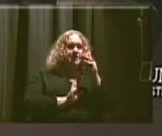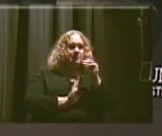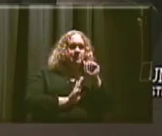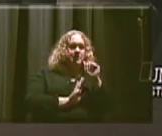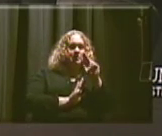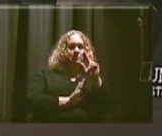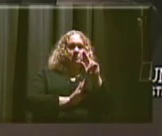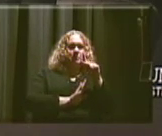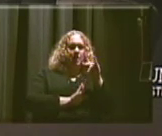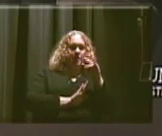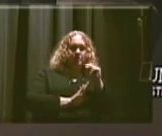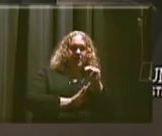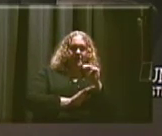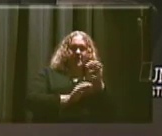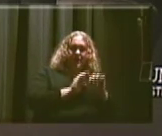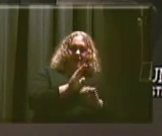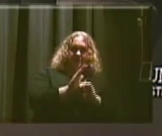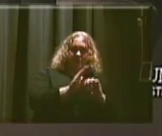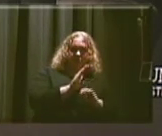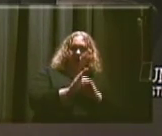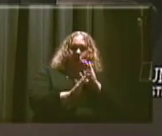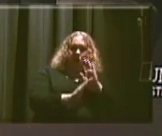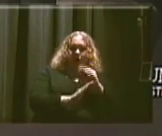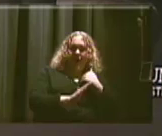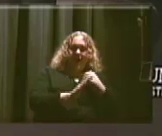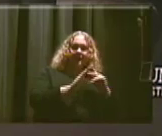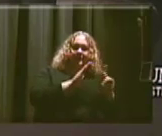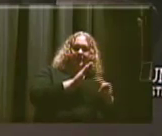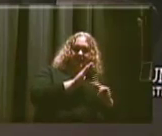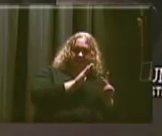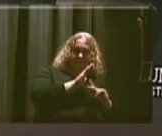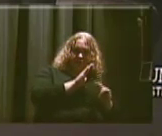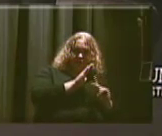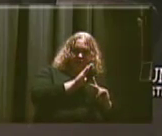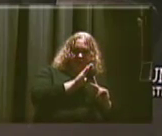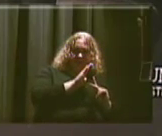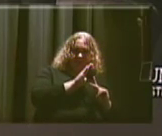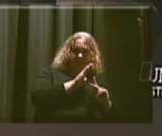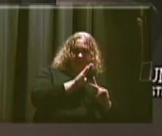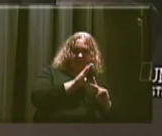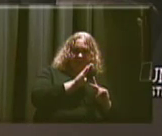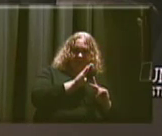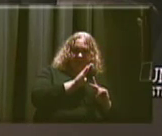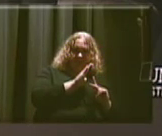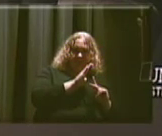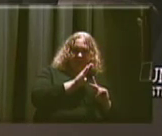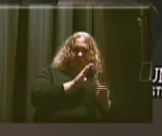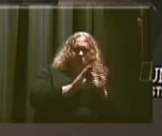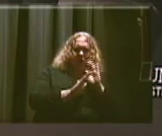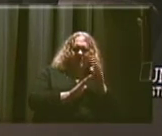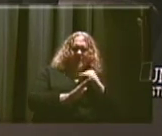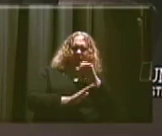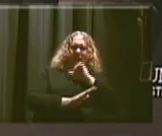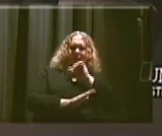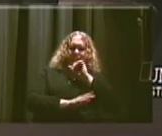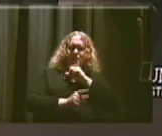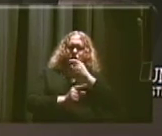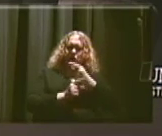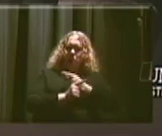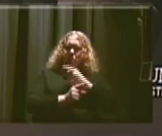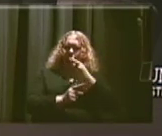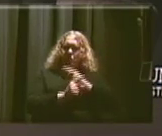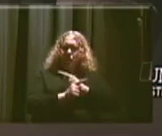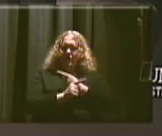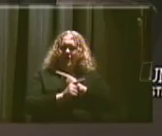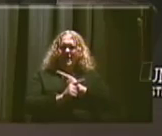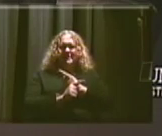will have kindergarten programs aligned with the age-appropriate developmental needs of students. And I, you know, it seems peculiar that